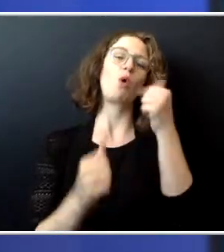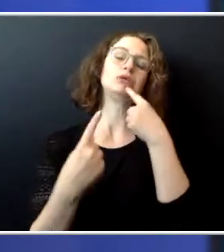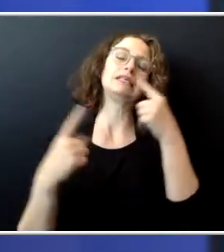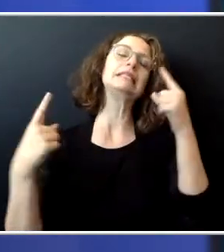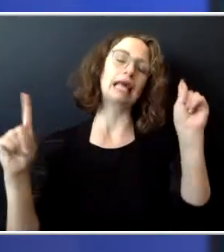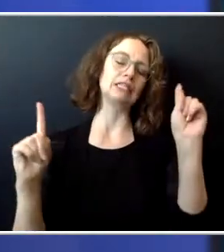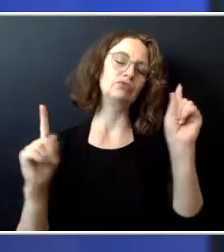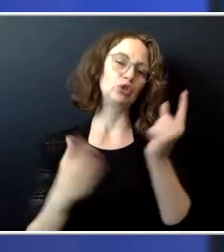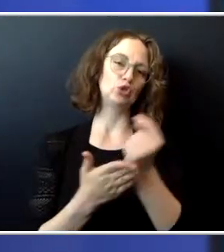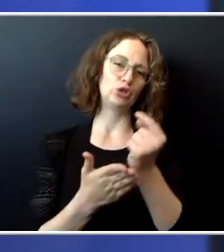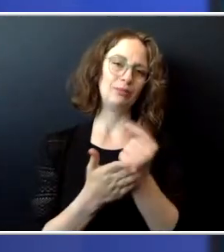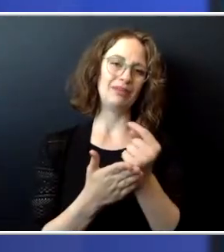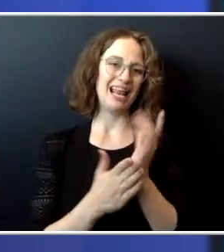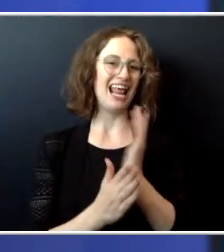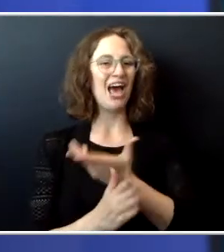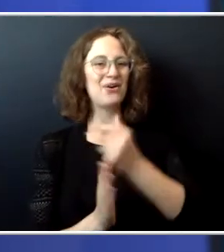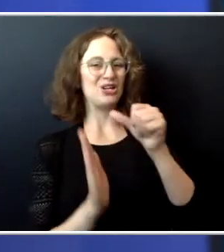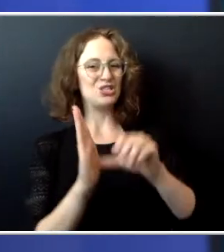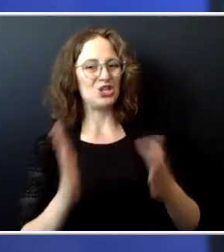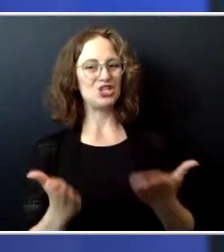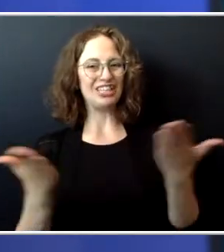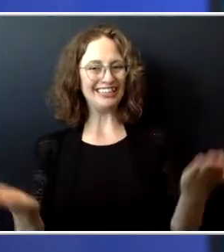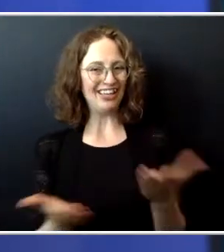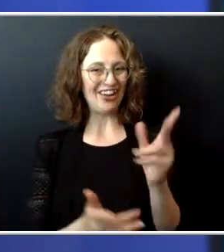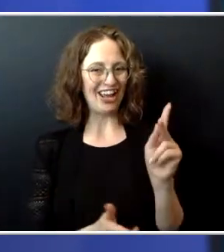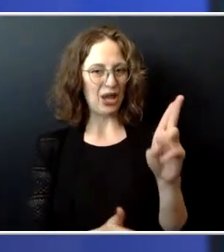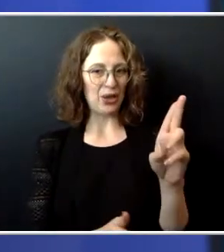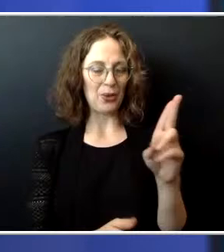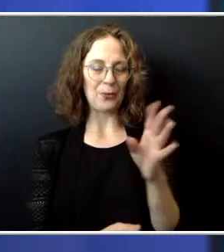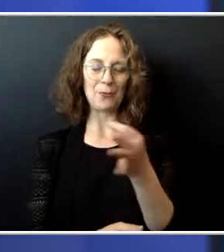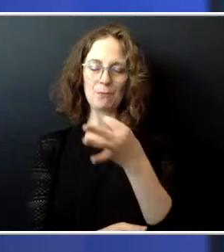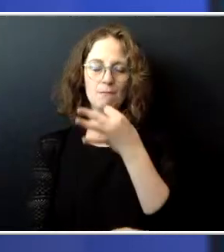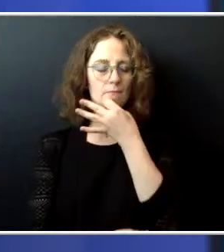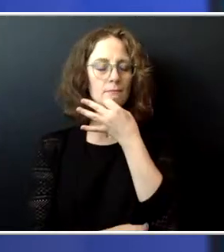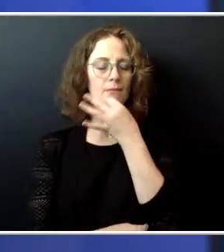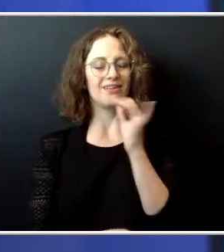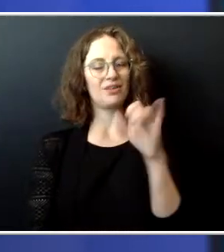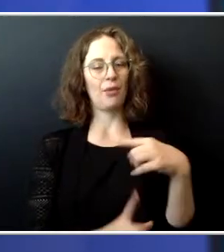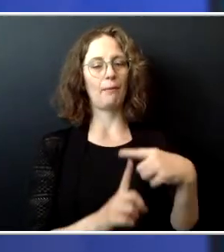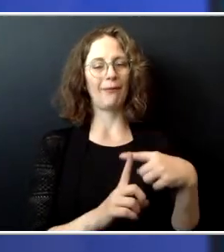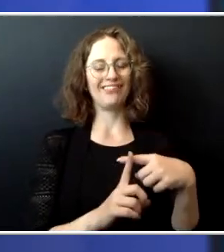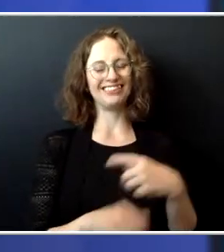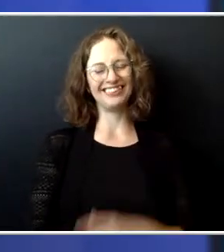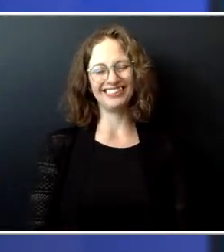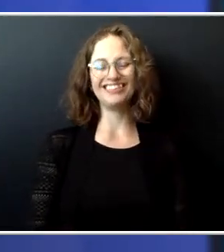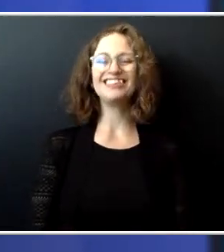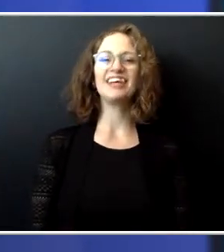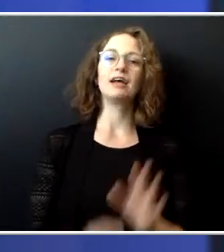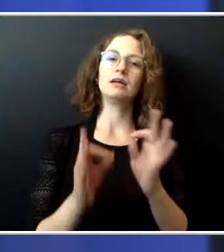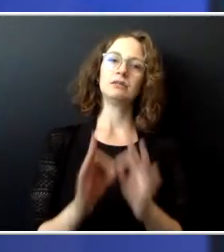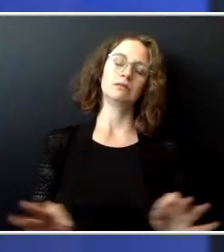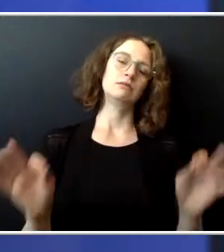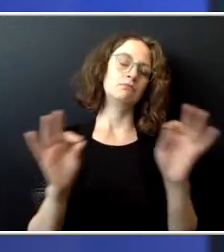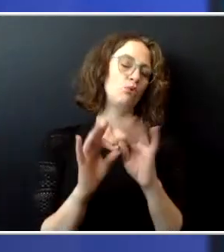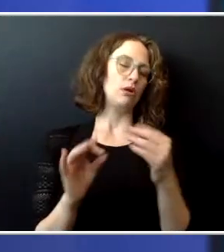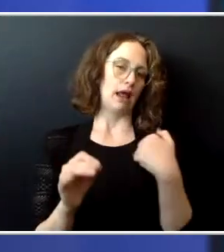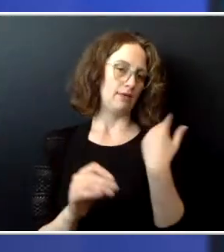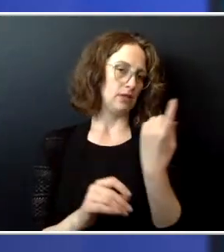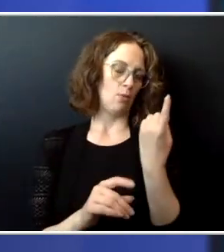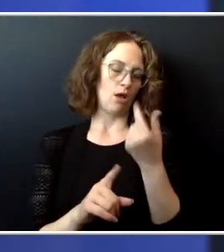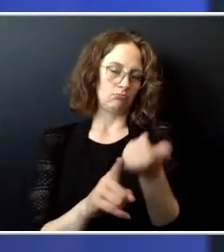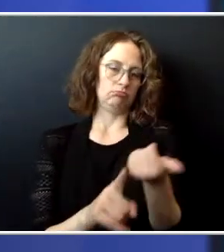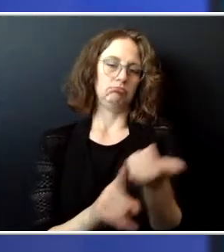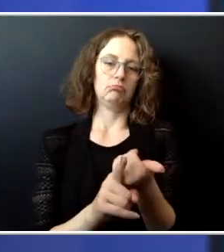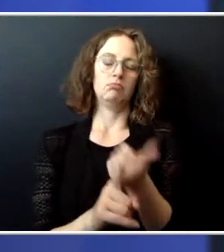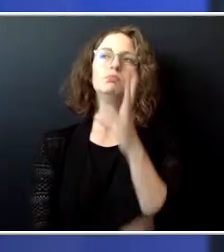surgeons here in our hospital, so that's a plus. It's very important to have, someone who has been doing this for